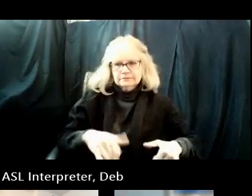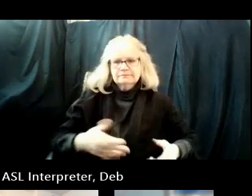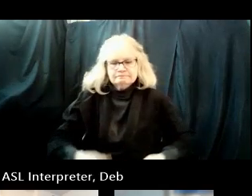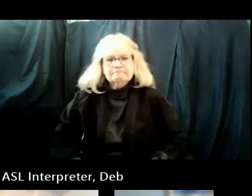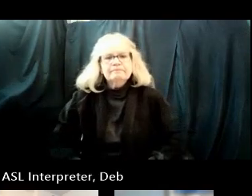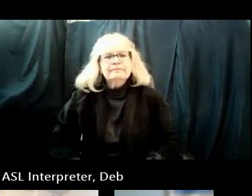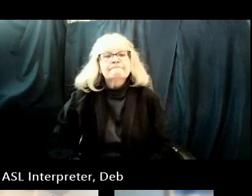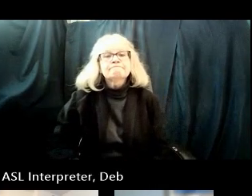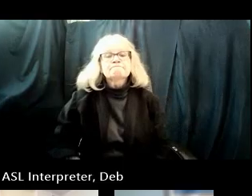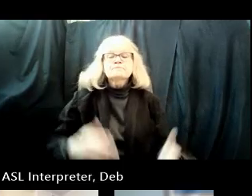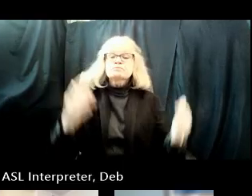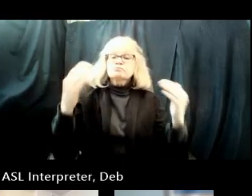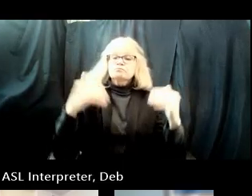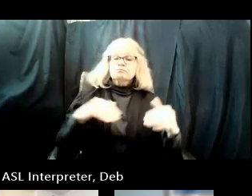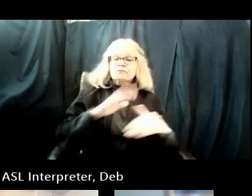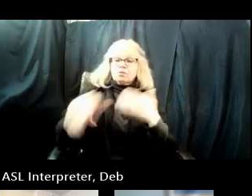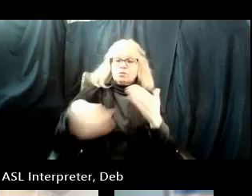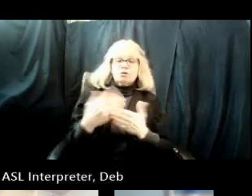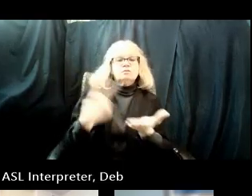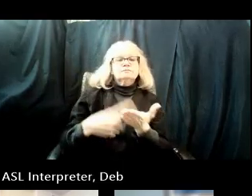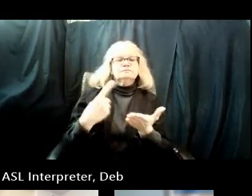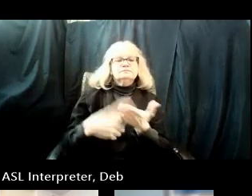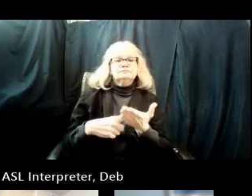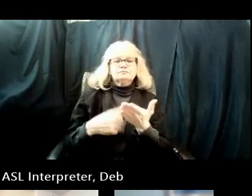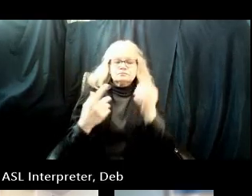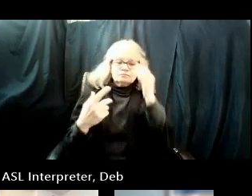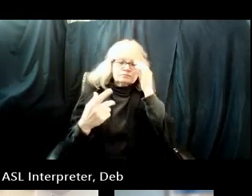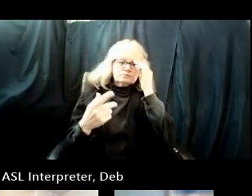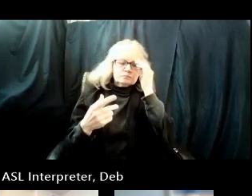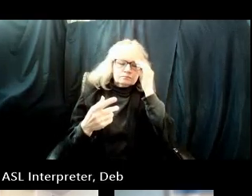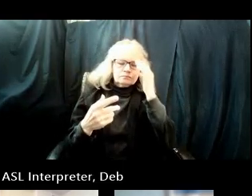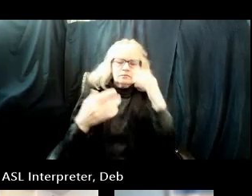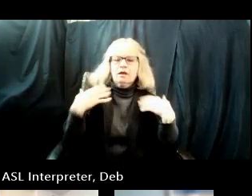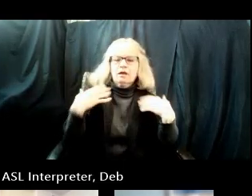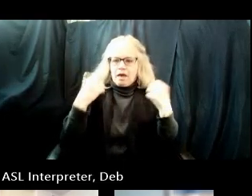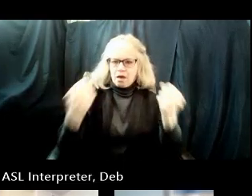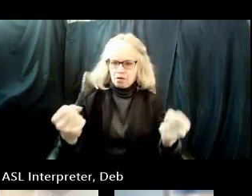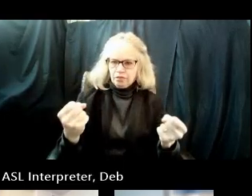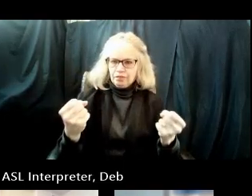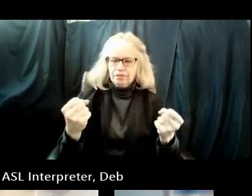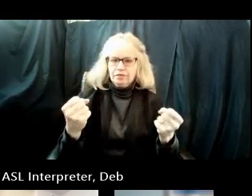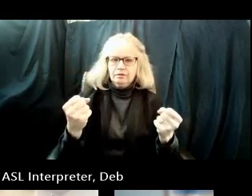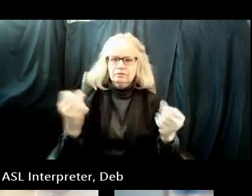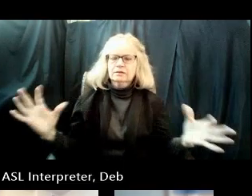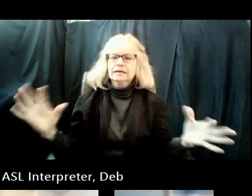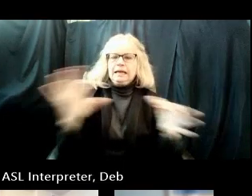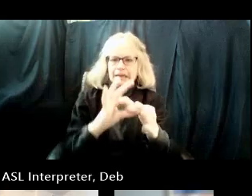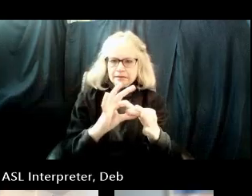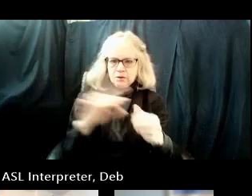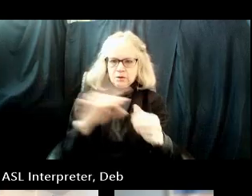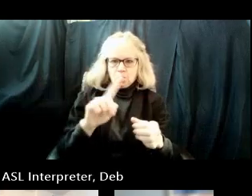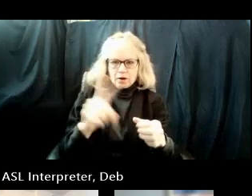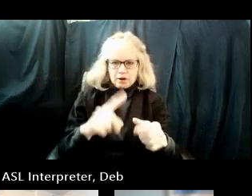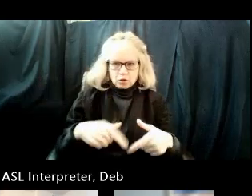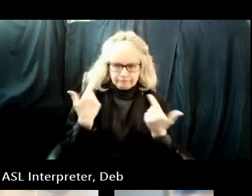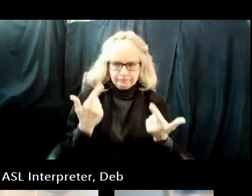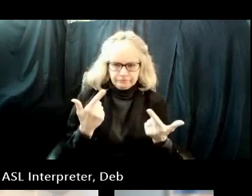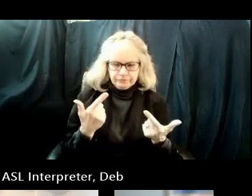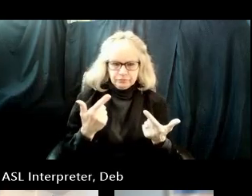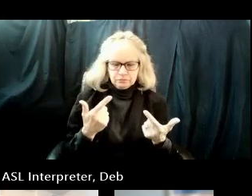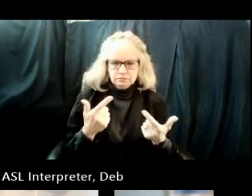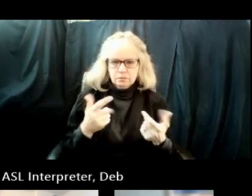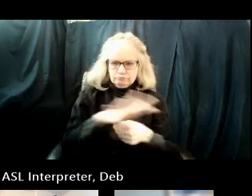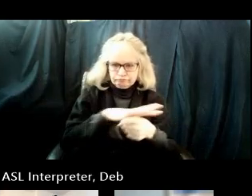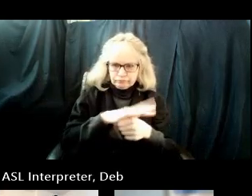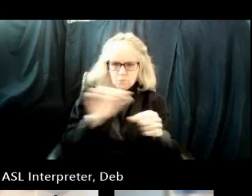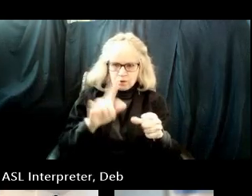We all have talked about this, the idea that health is so connected to where you live, the place where you live.